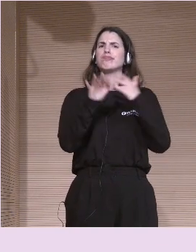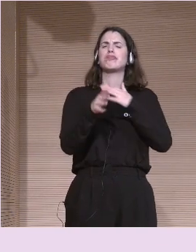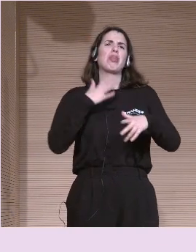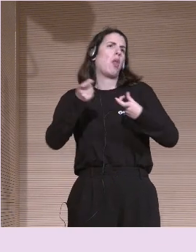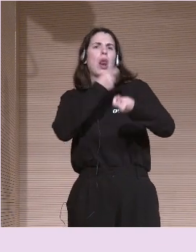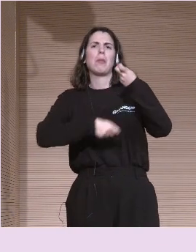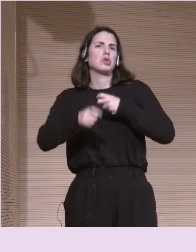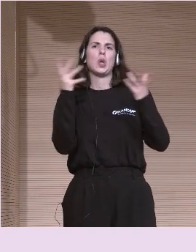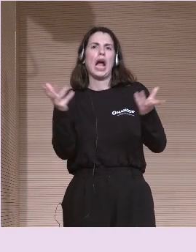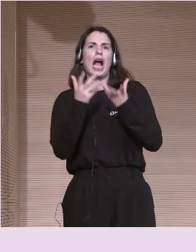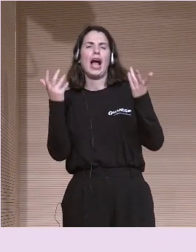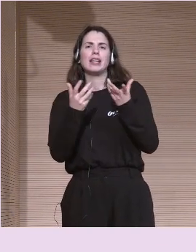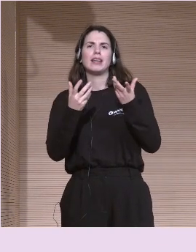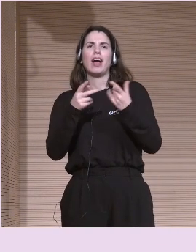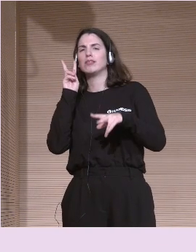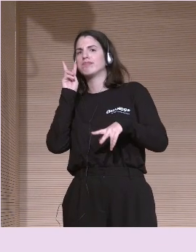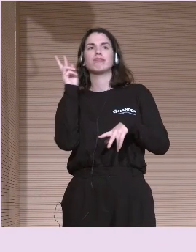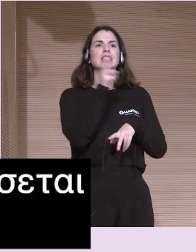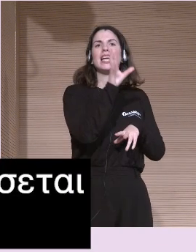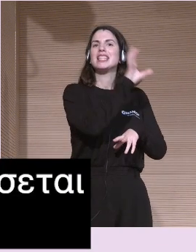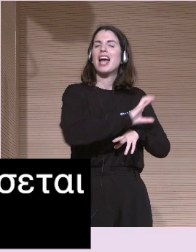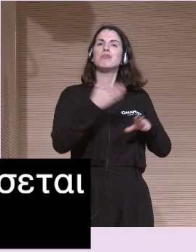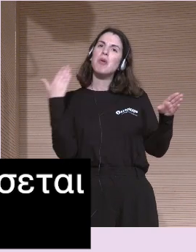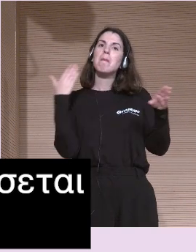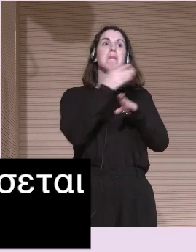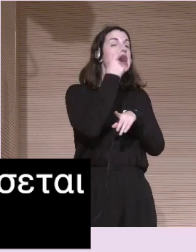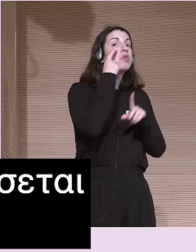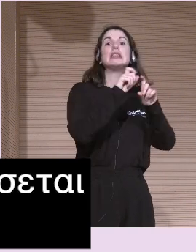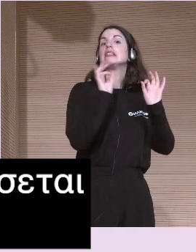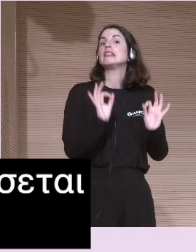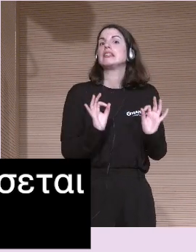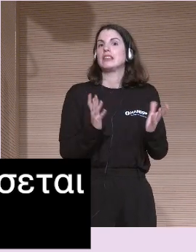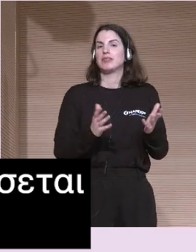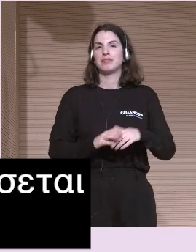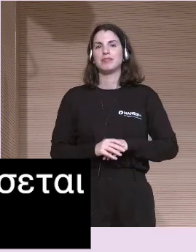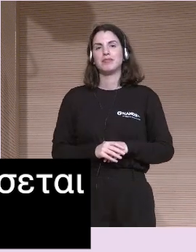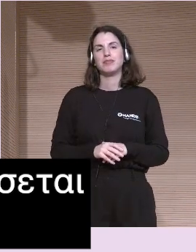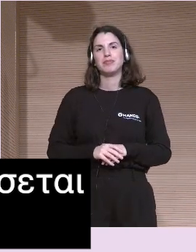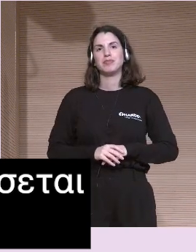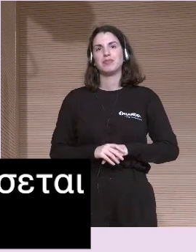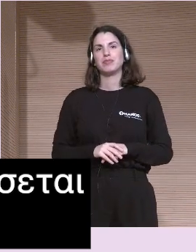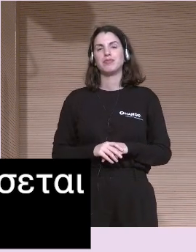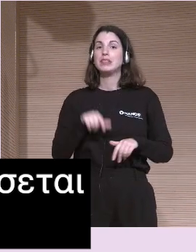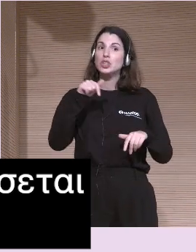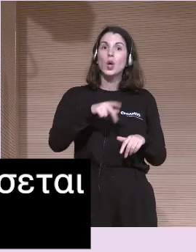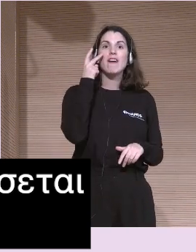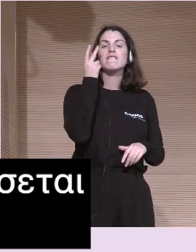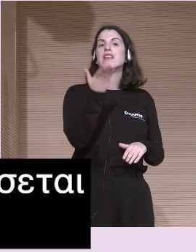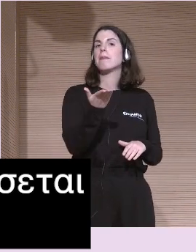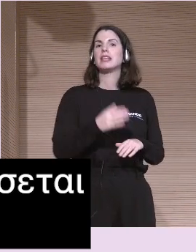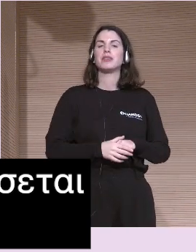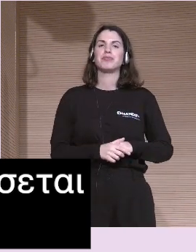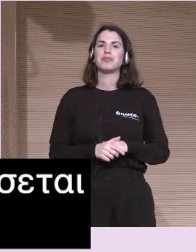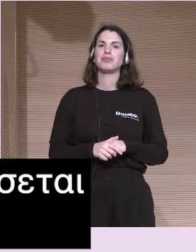which they might not otherwise see. And you can see this even more. There's a rather bizarre performance actually going on in the front of our space